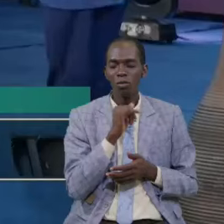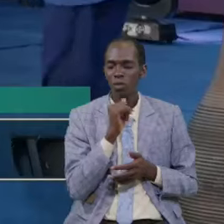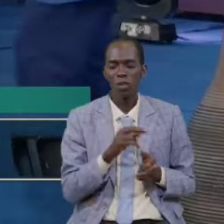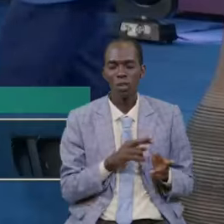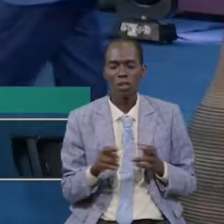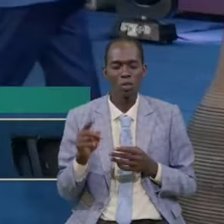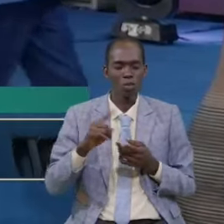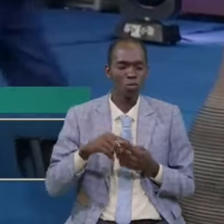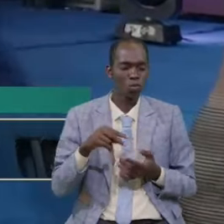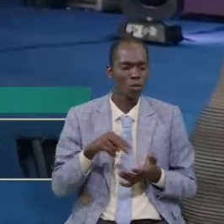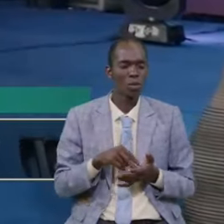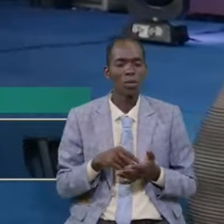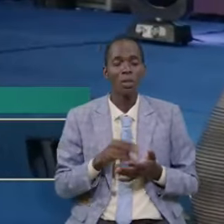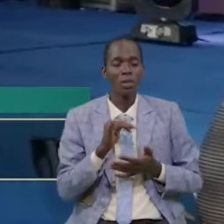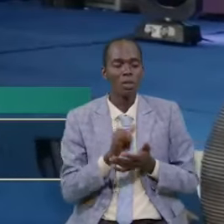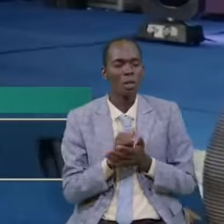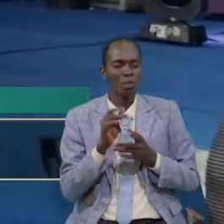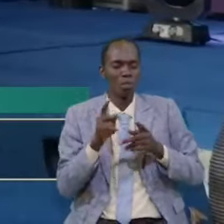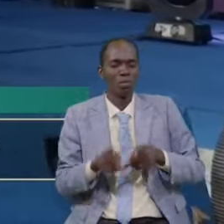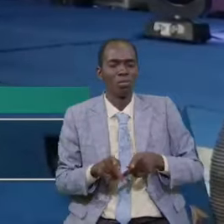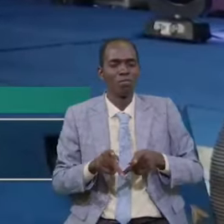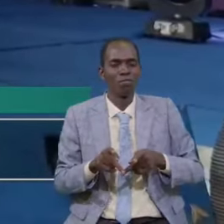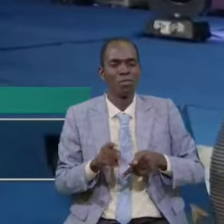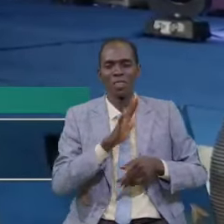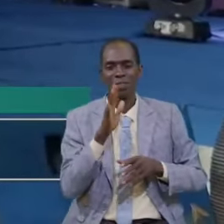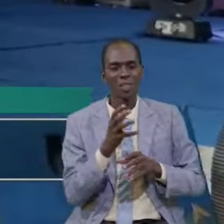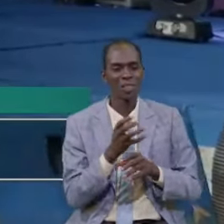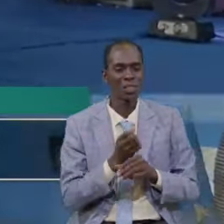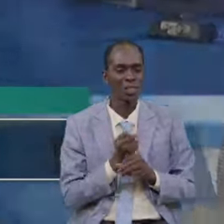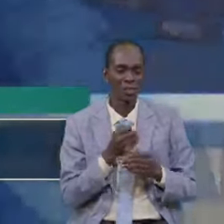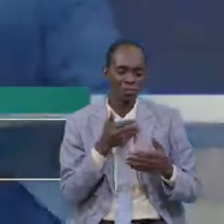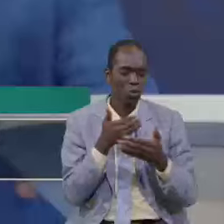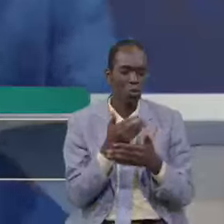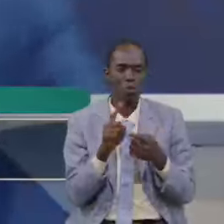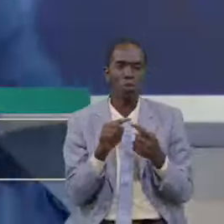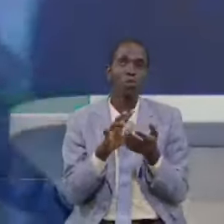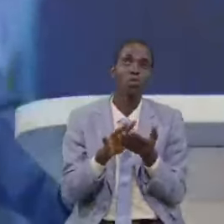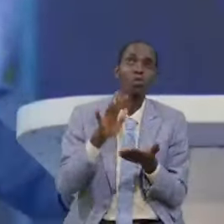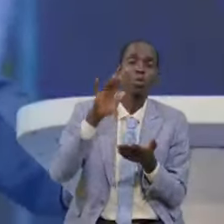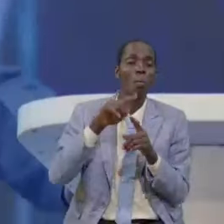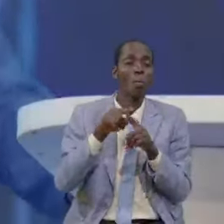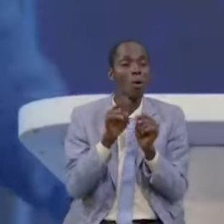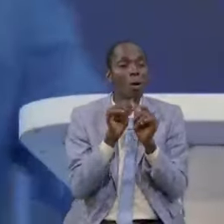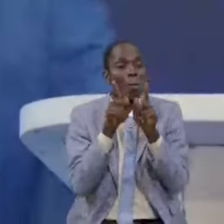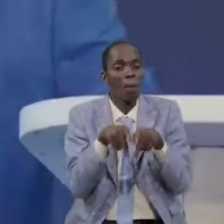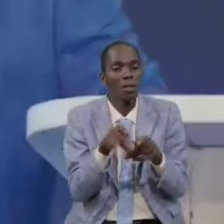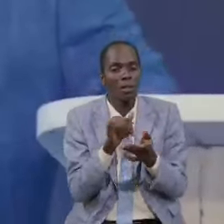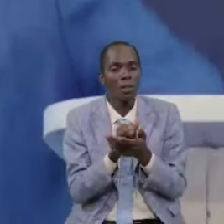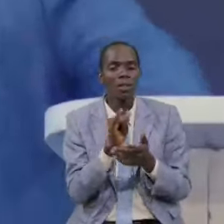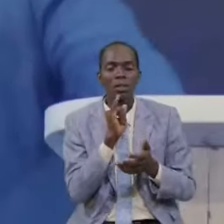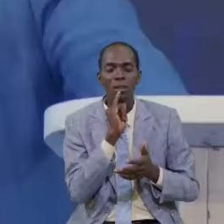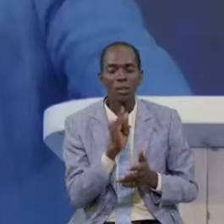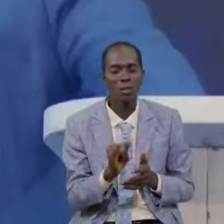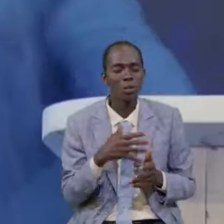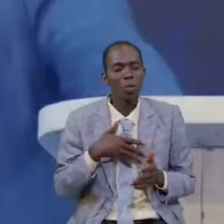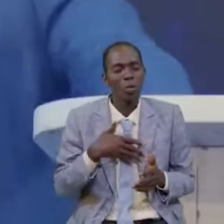near glory. But the person that is willing to move towards glory, you move towards your